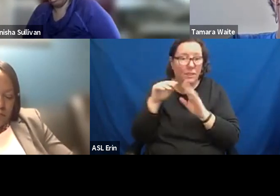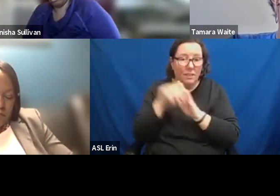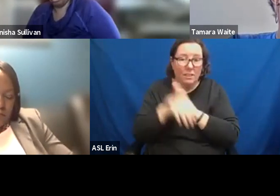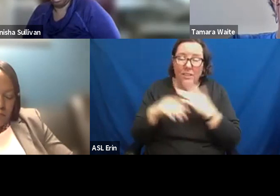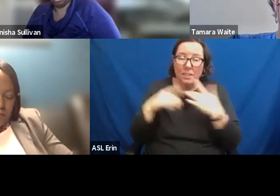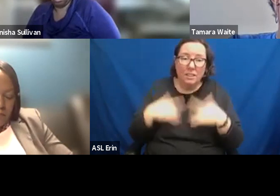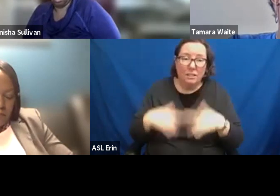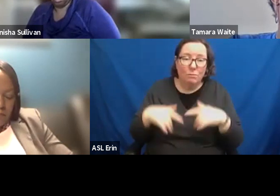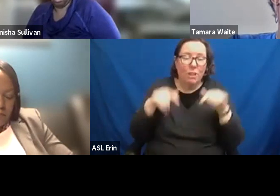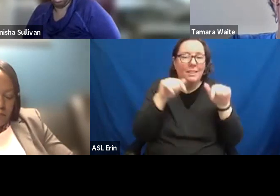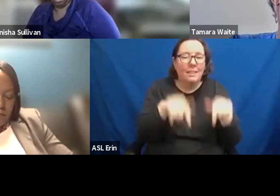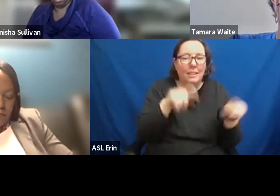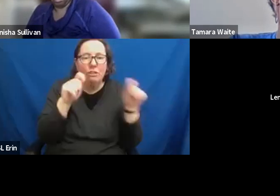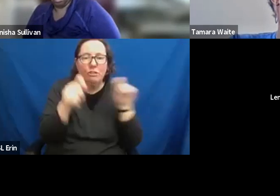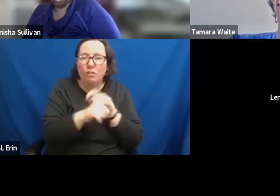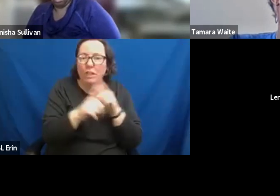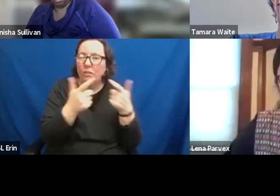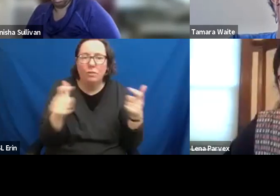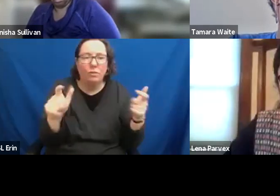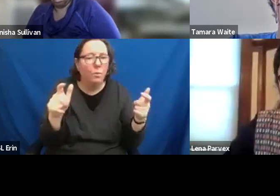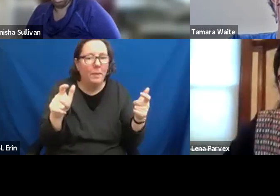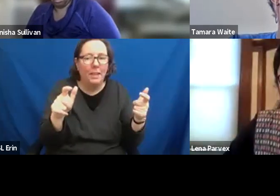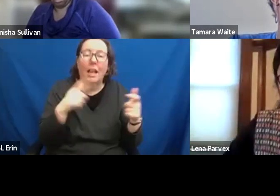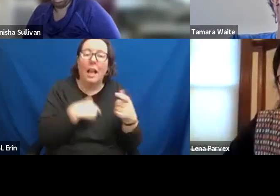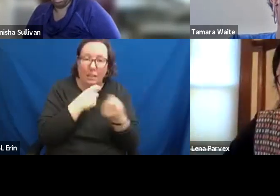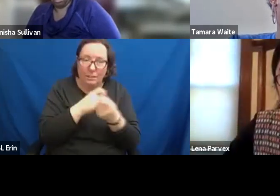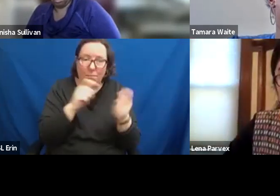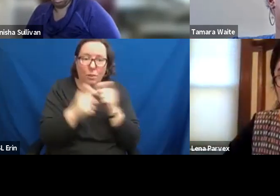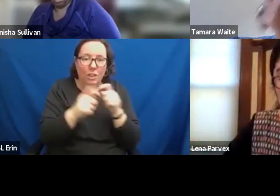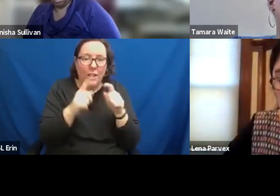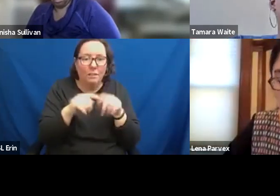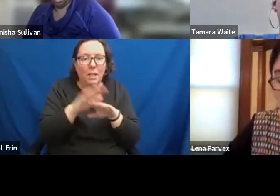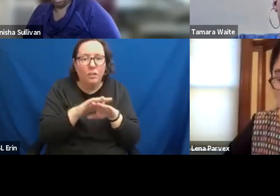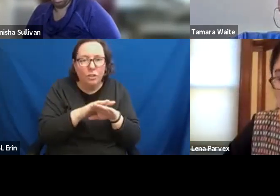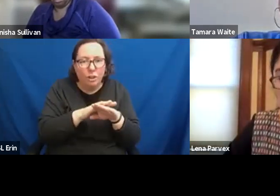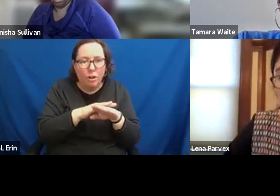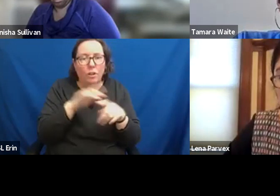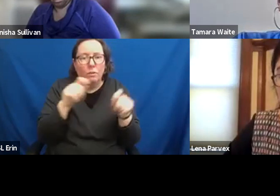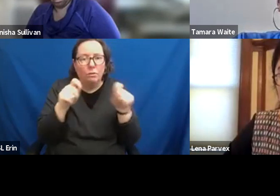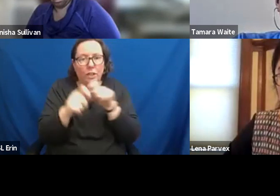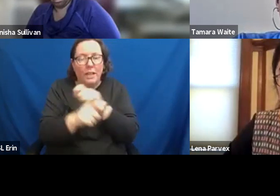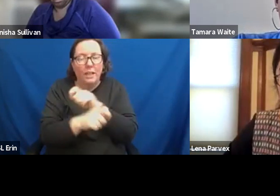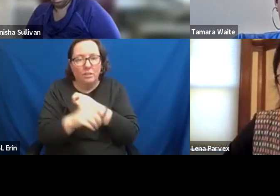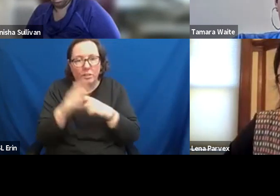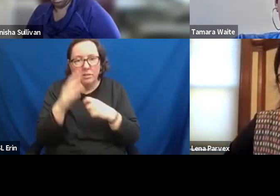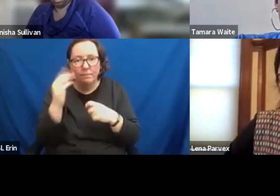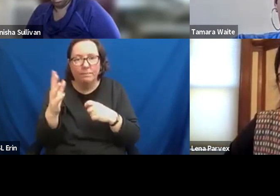change is dramatic, right? I support change, but not this change. And I echo to the last